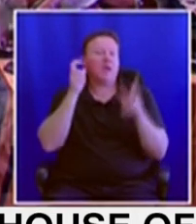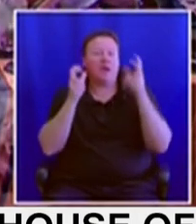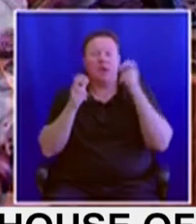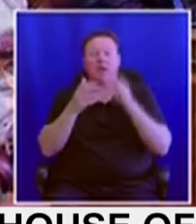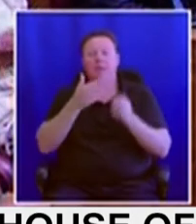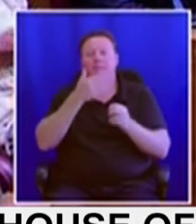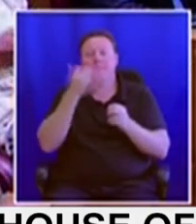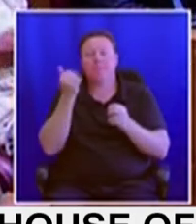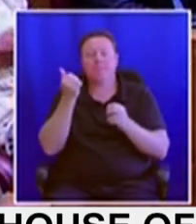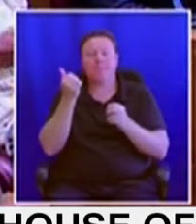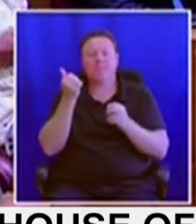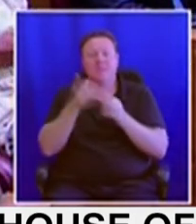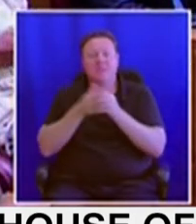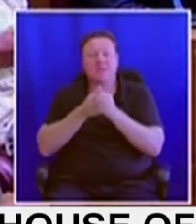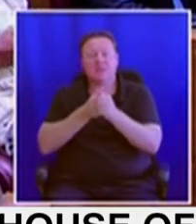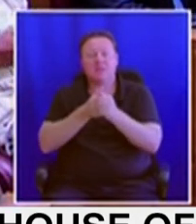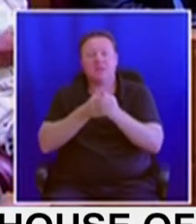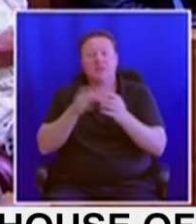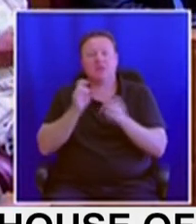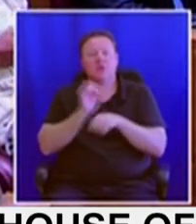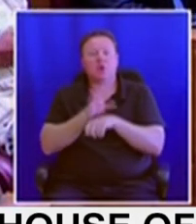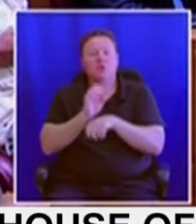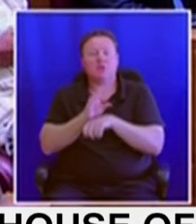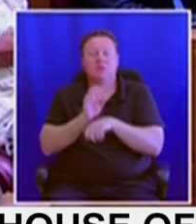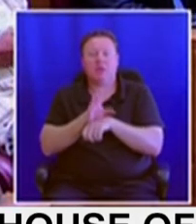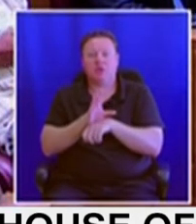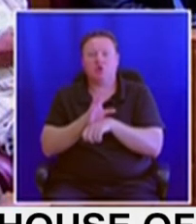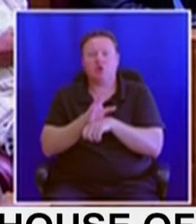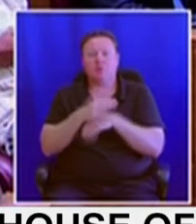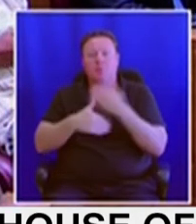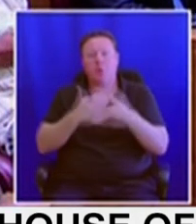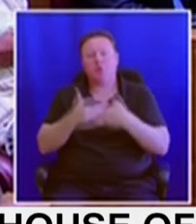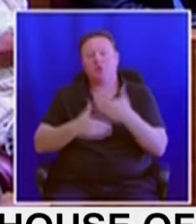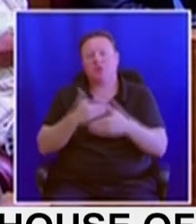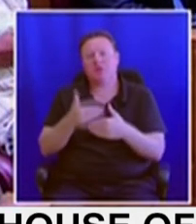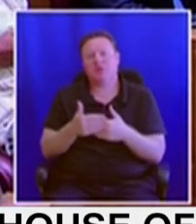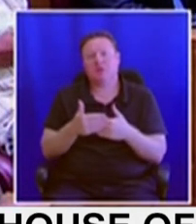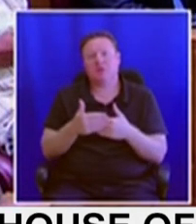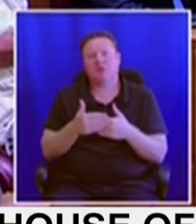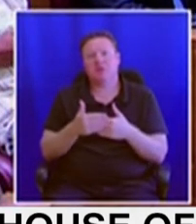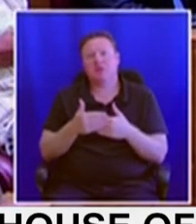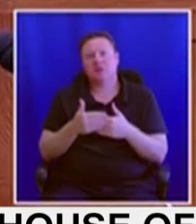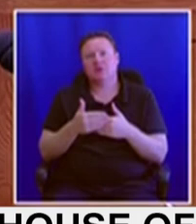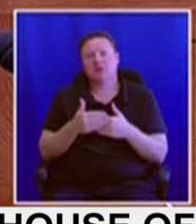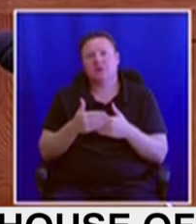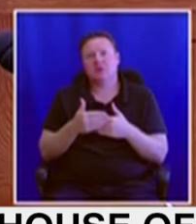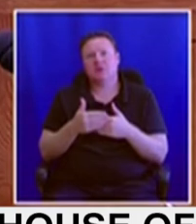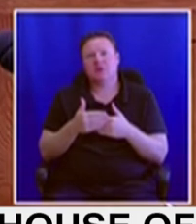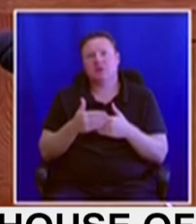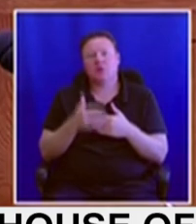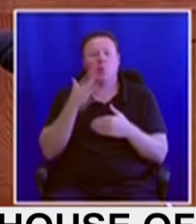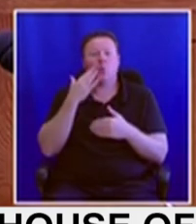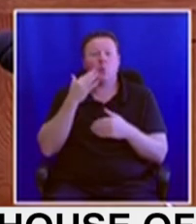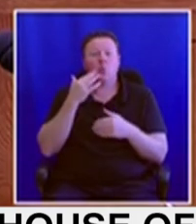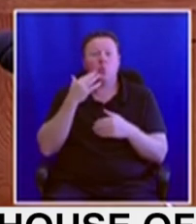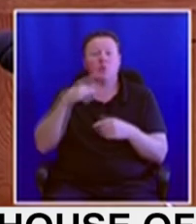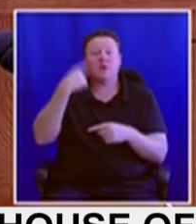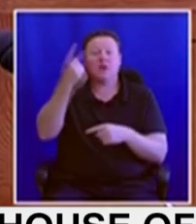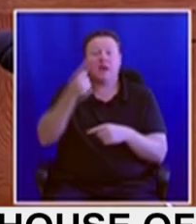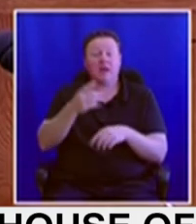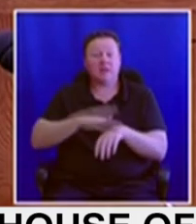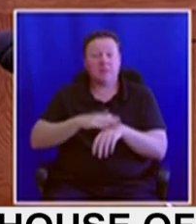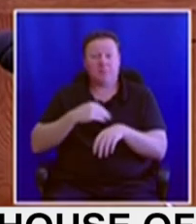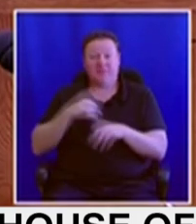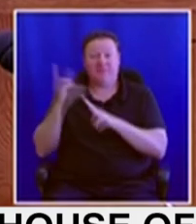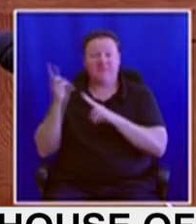this consultation process and how we move forward when I next come to the House. And